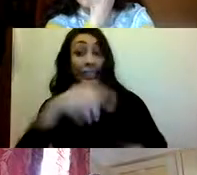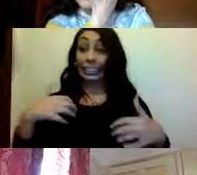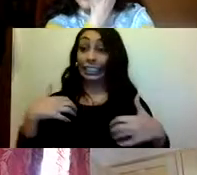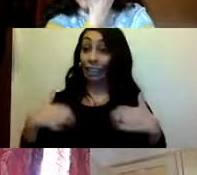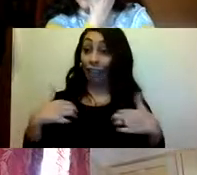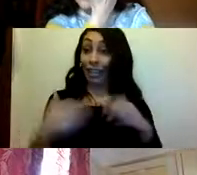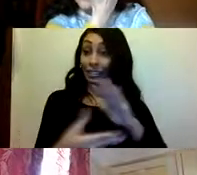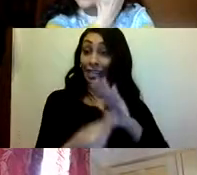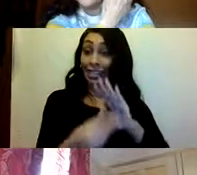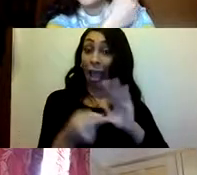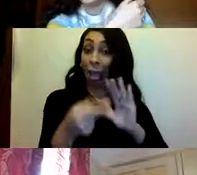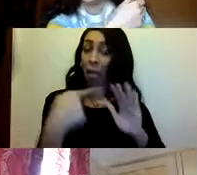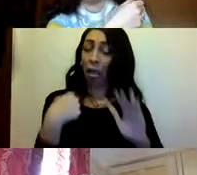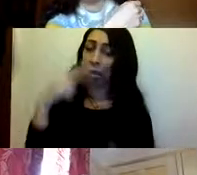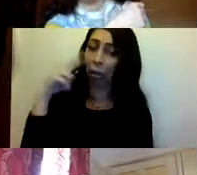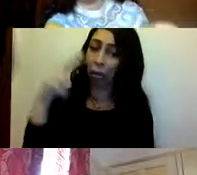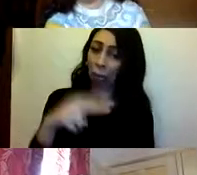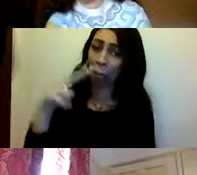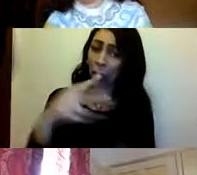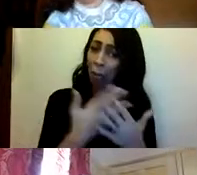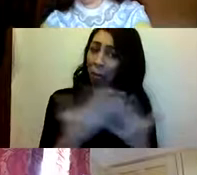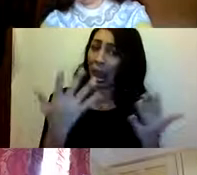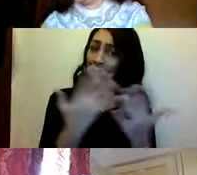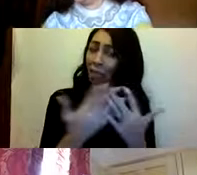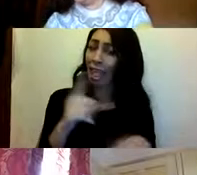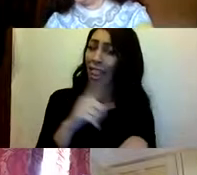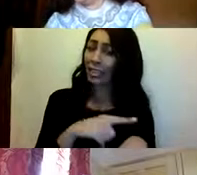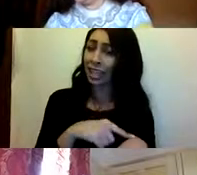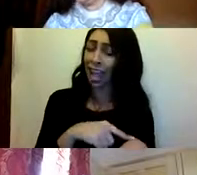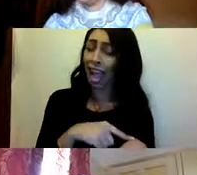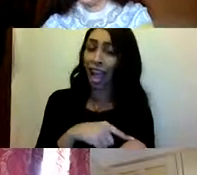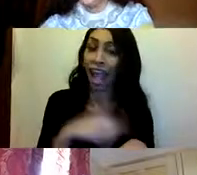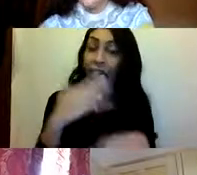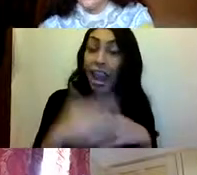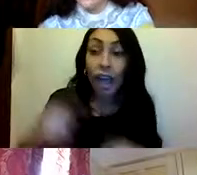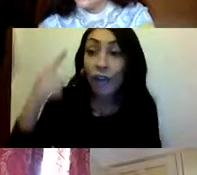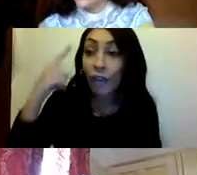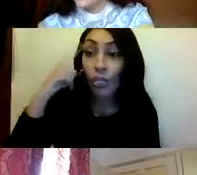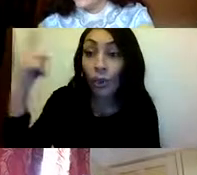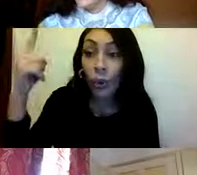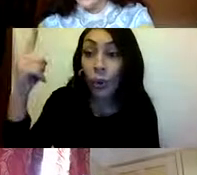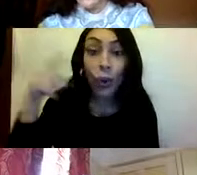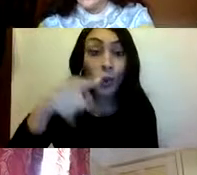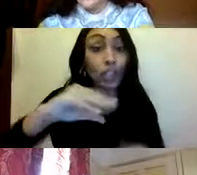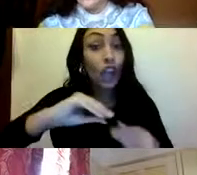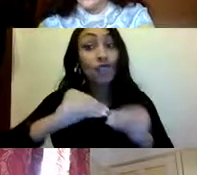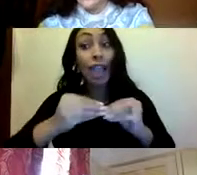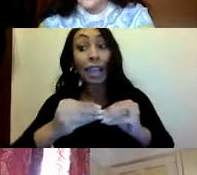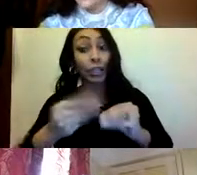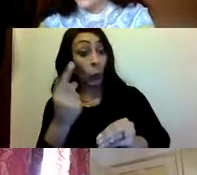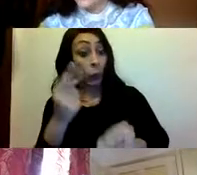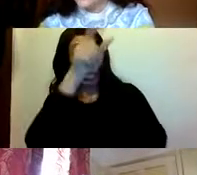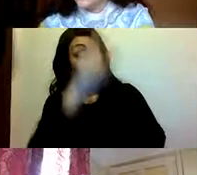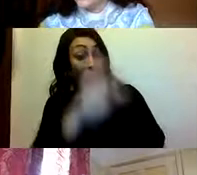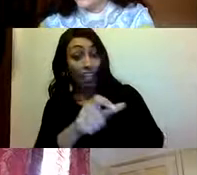example, because I've looked at this many times in the museum and I actually didn't realise initially that it was created by a patient who was just